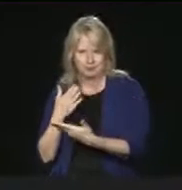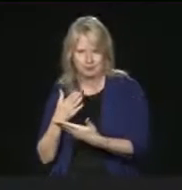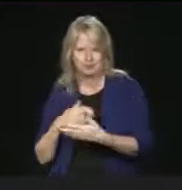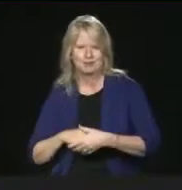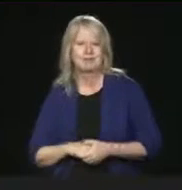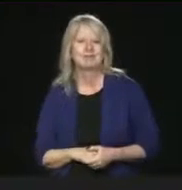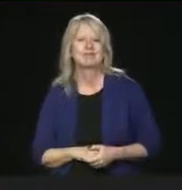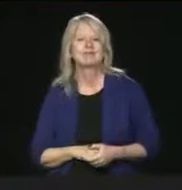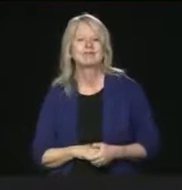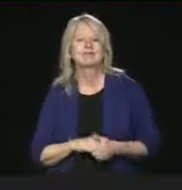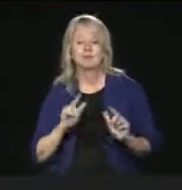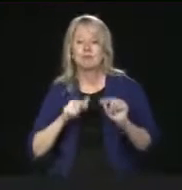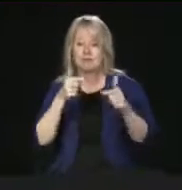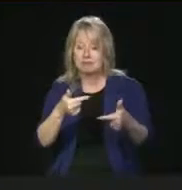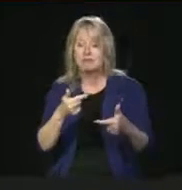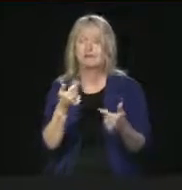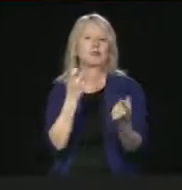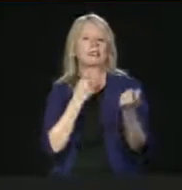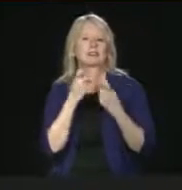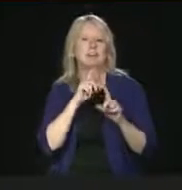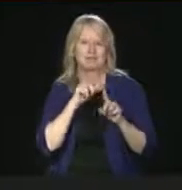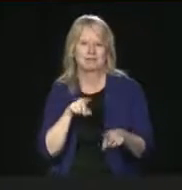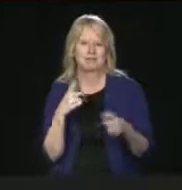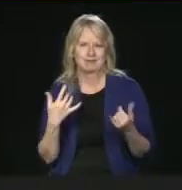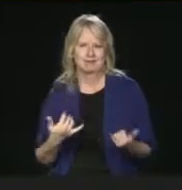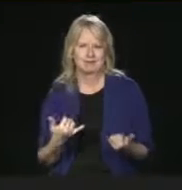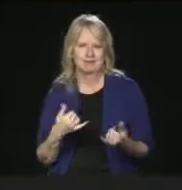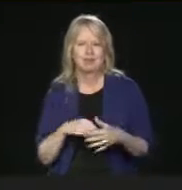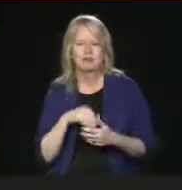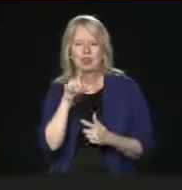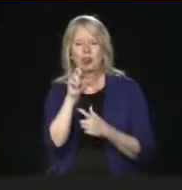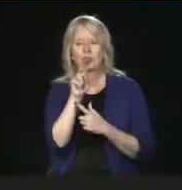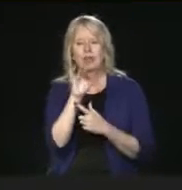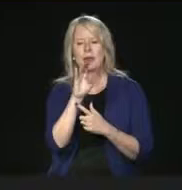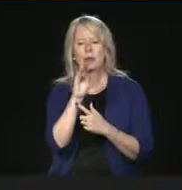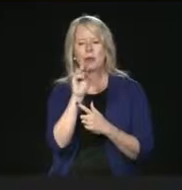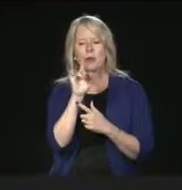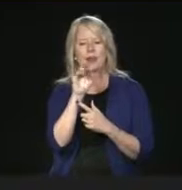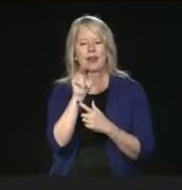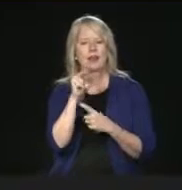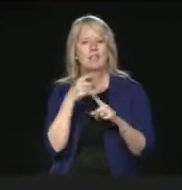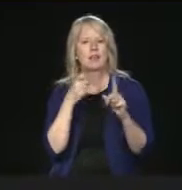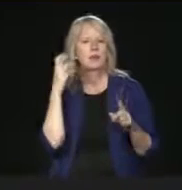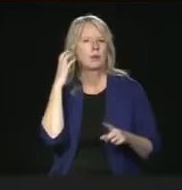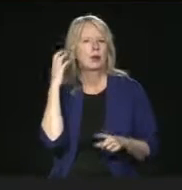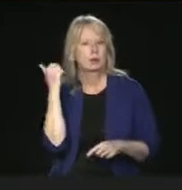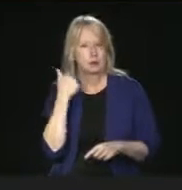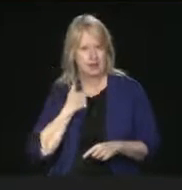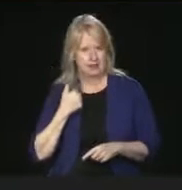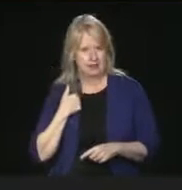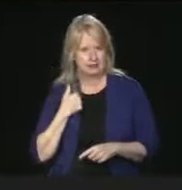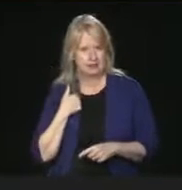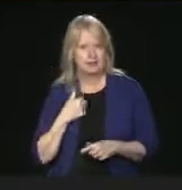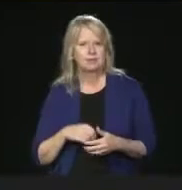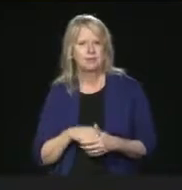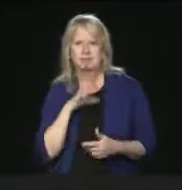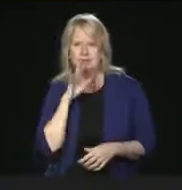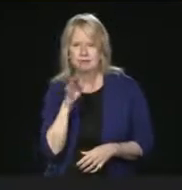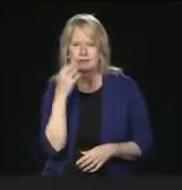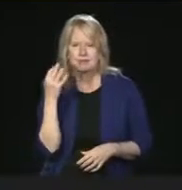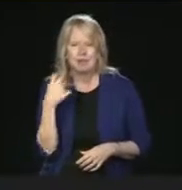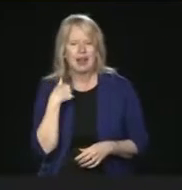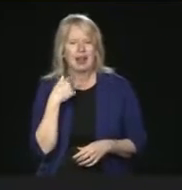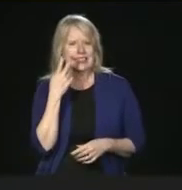I'm now ready to take your questions. Mr. Trudeau, Radio Canada. Now, we see on the social media a lot